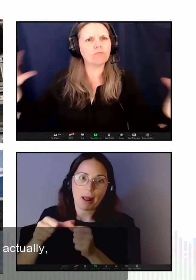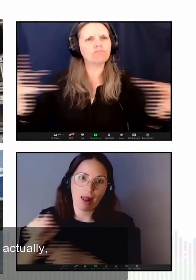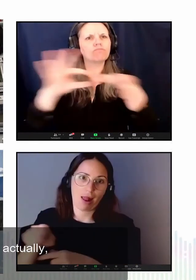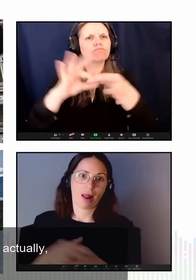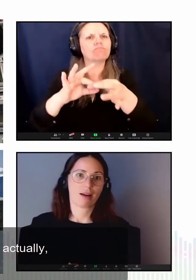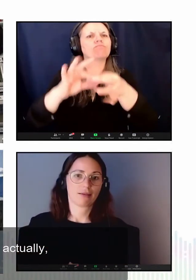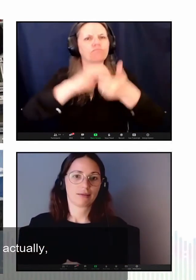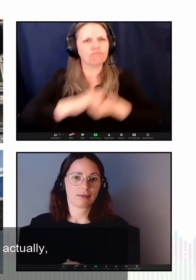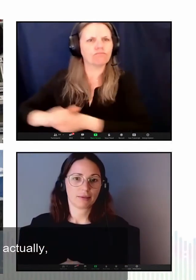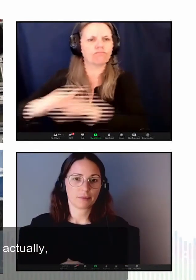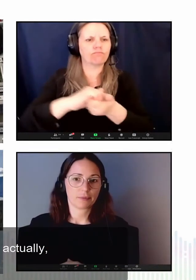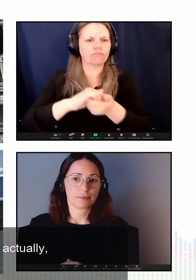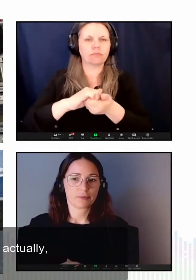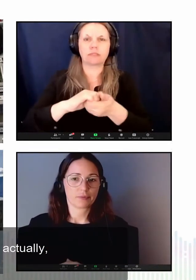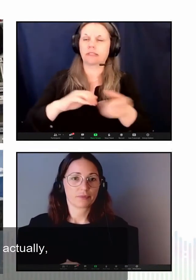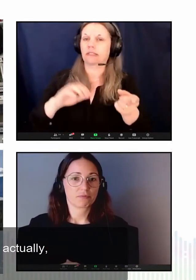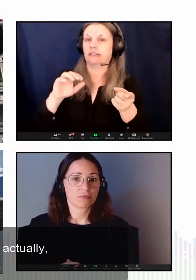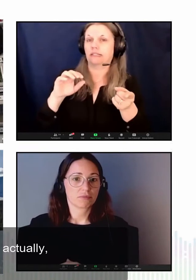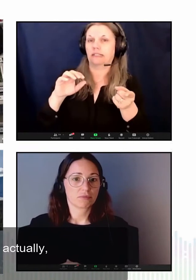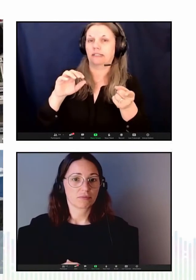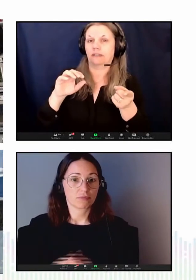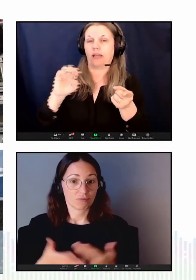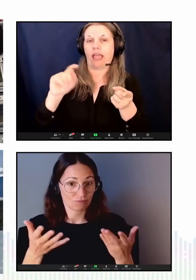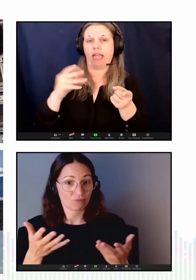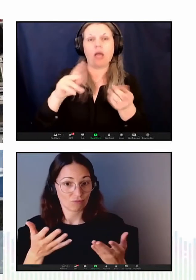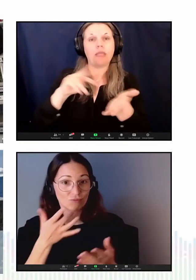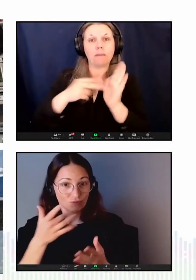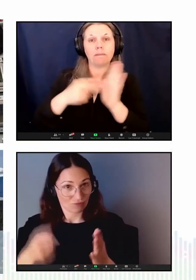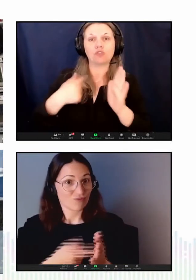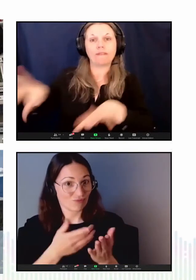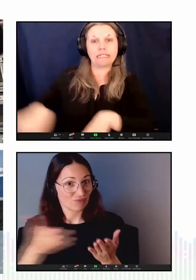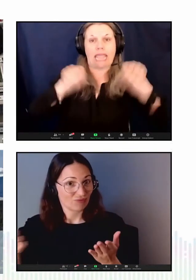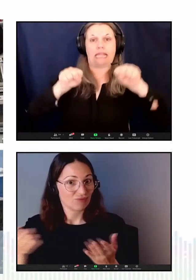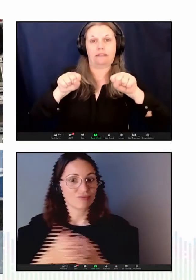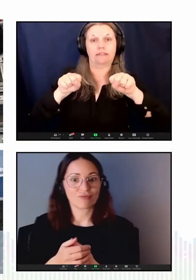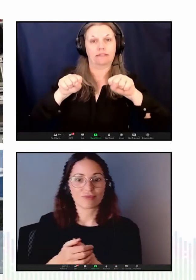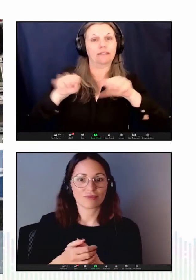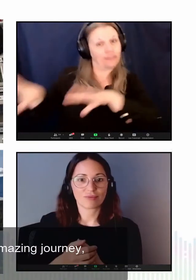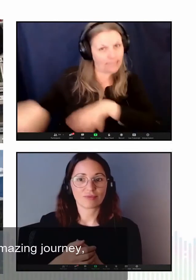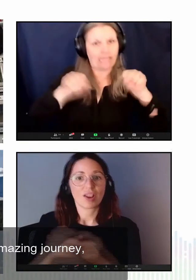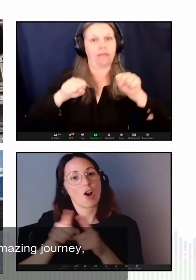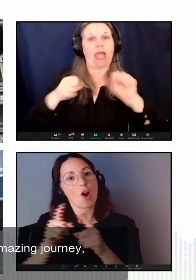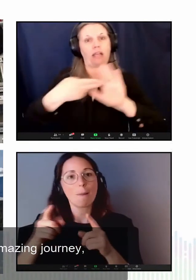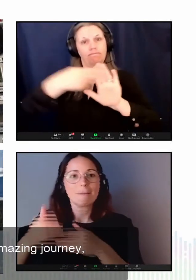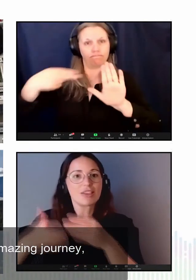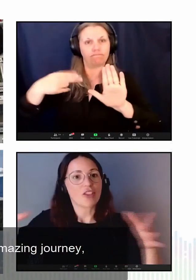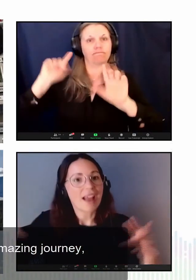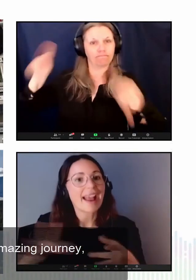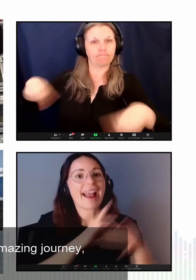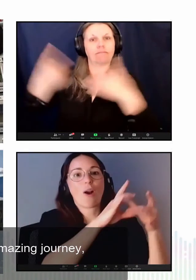back, actually. Mm-hmm. It's, reconciling. Mm-hmm. Mm-hmm. Ethel, you've had